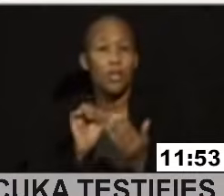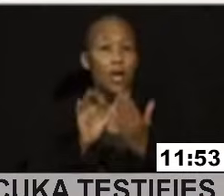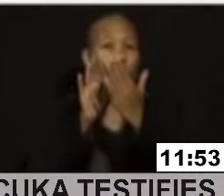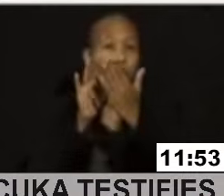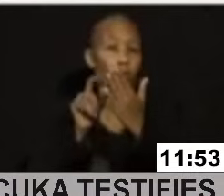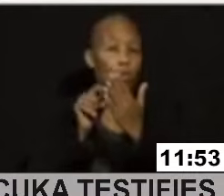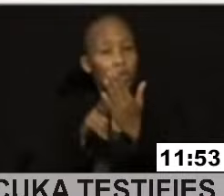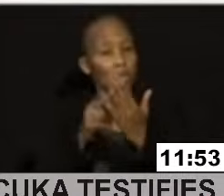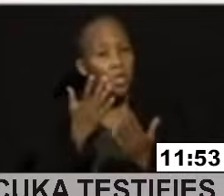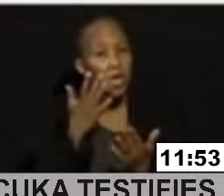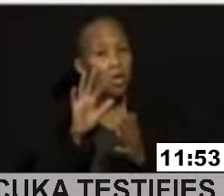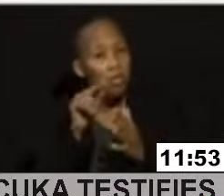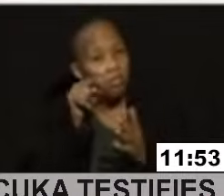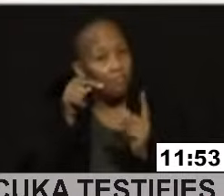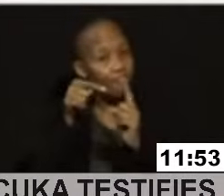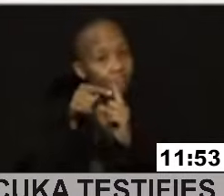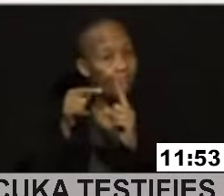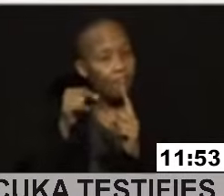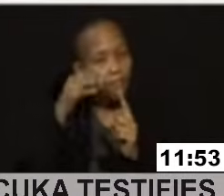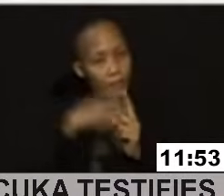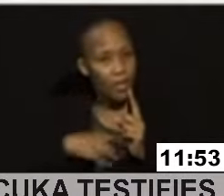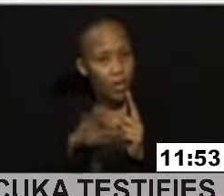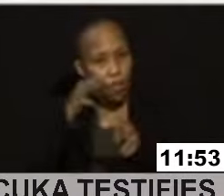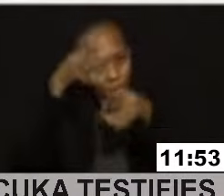should investigate these cases.